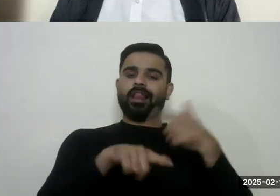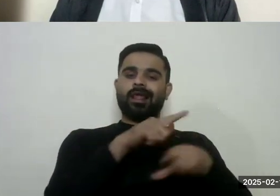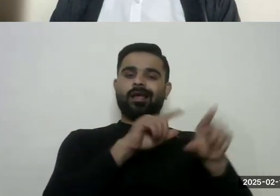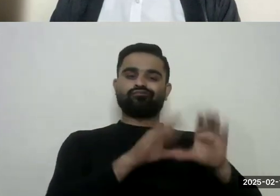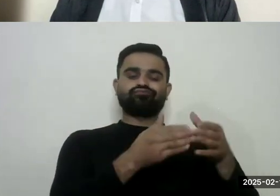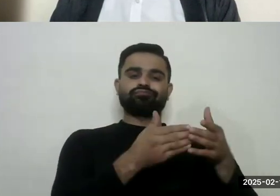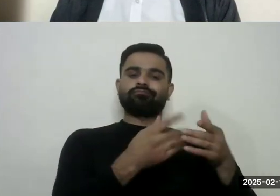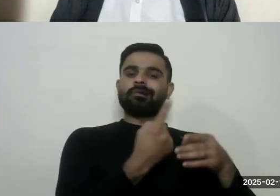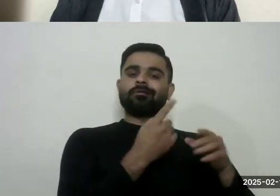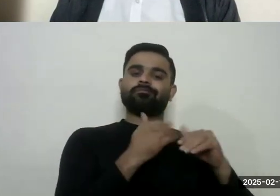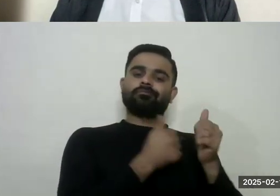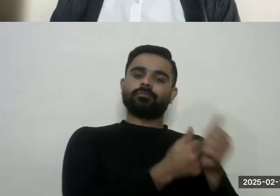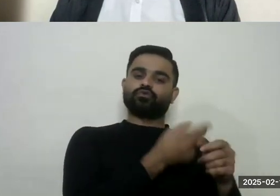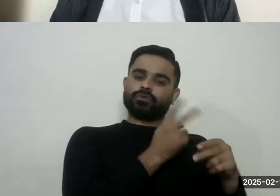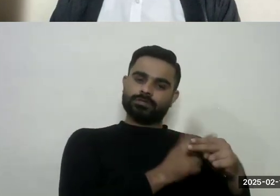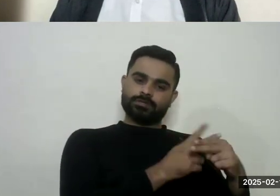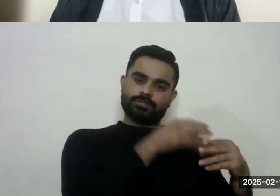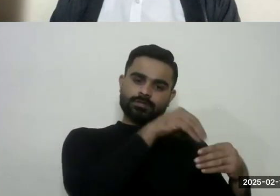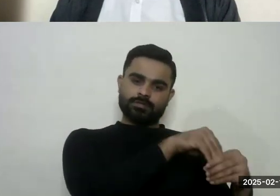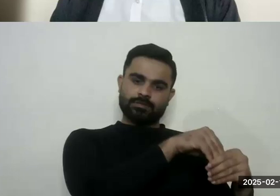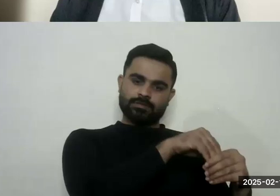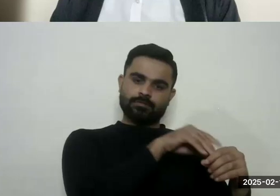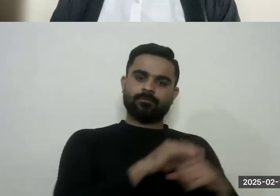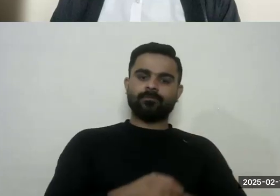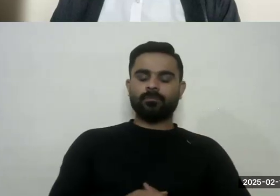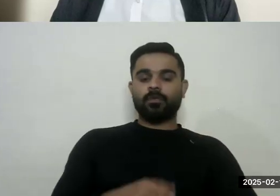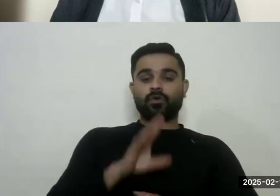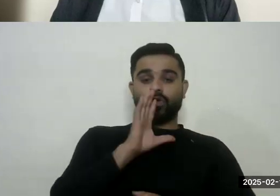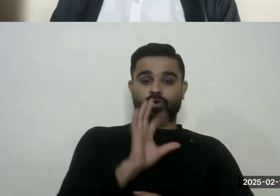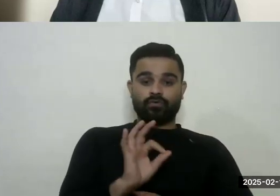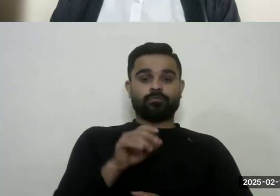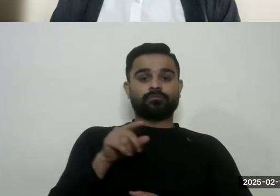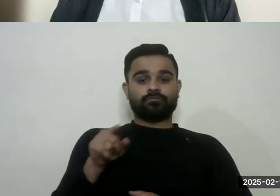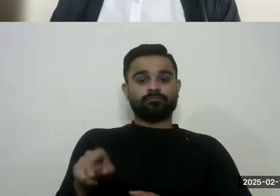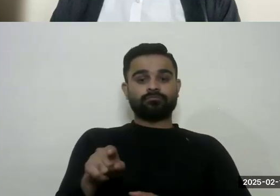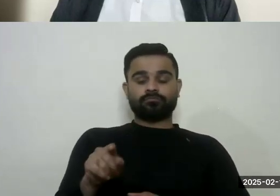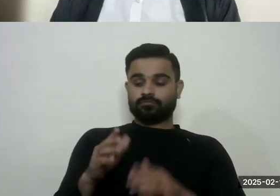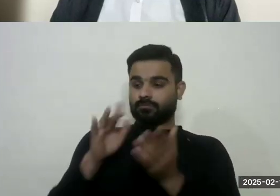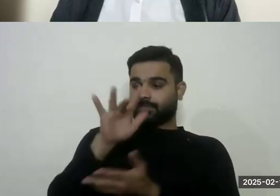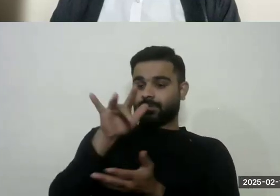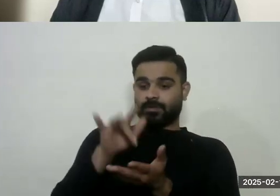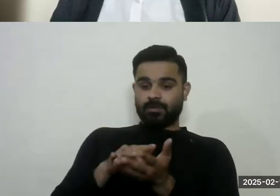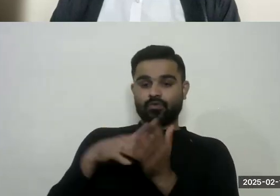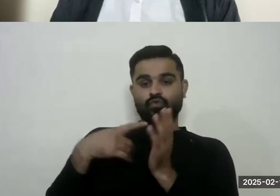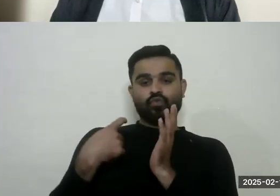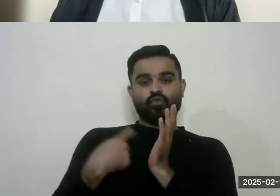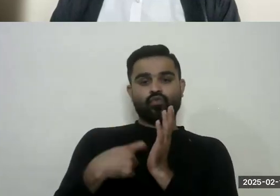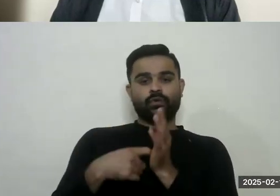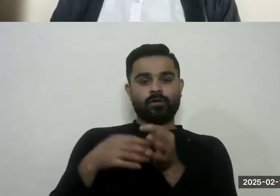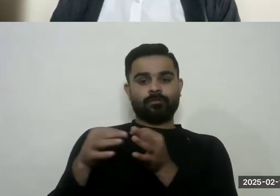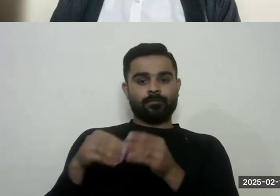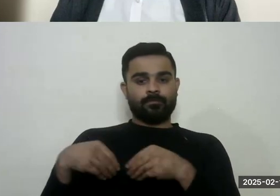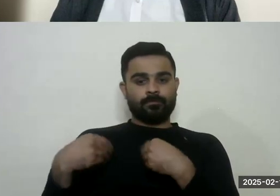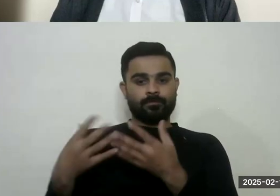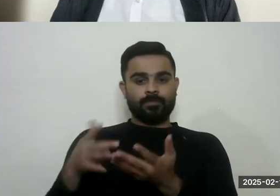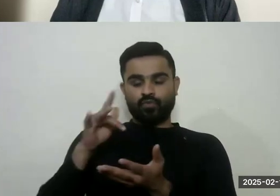is still there, right? And of course, we're at the stage where there are instructions to be given, that